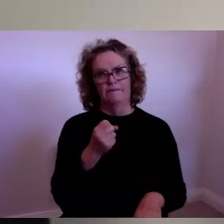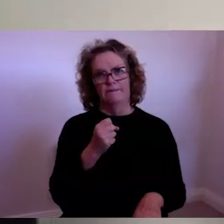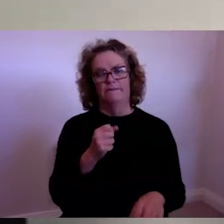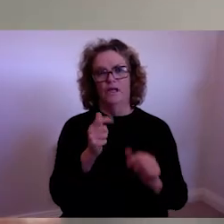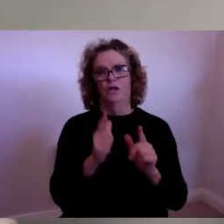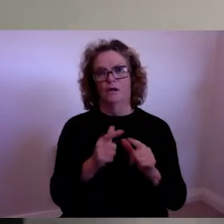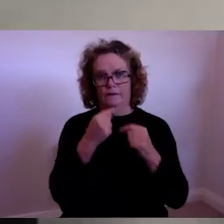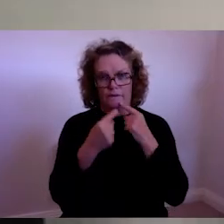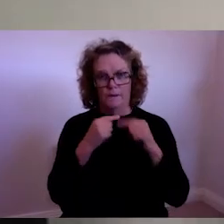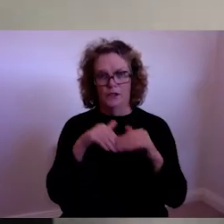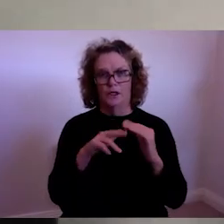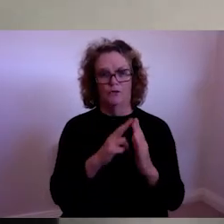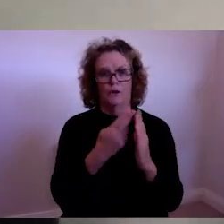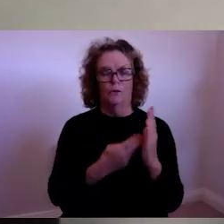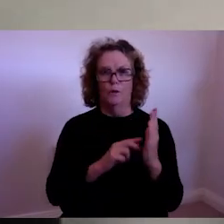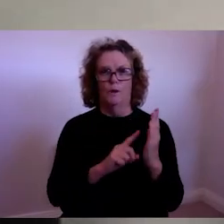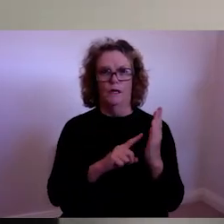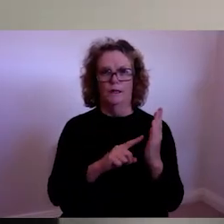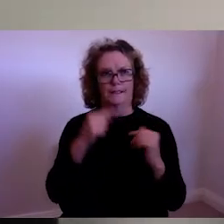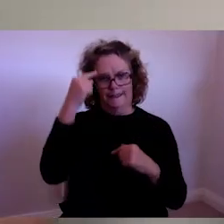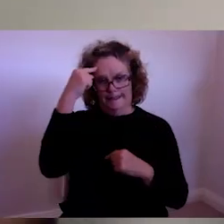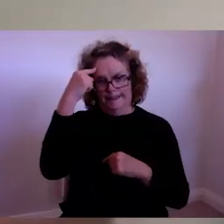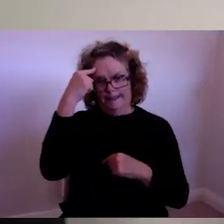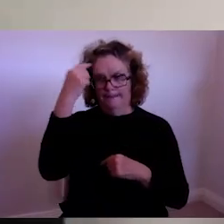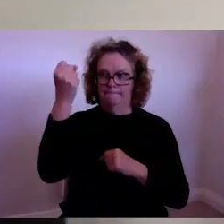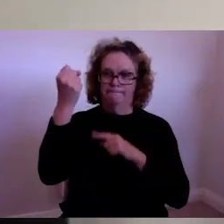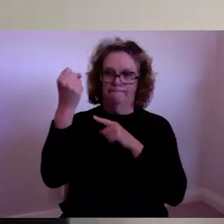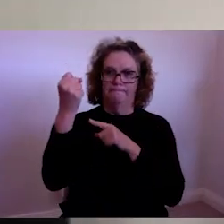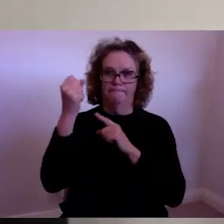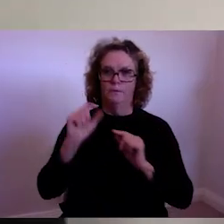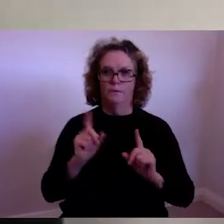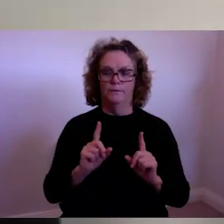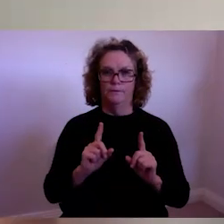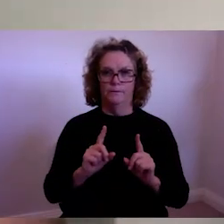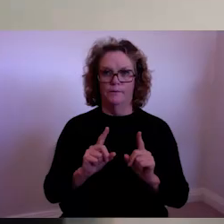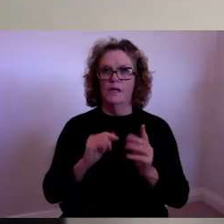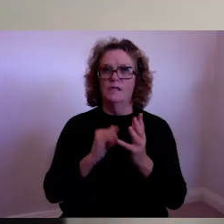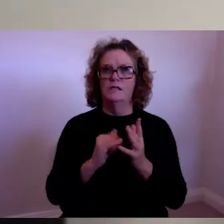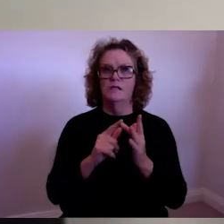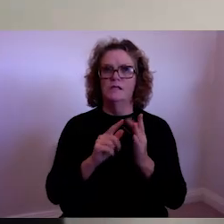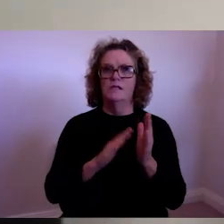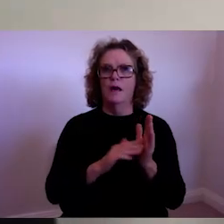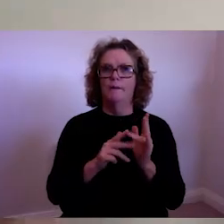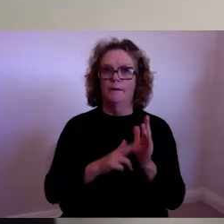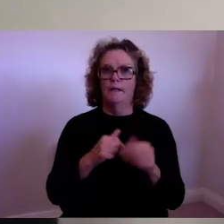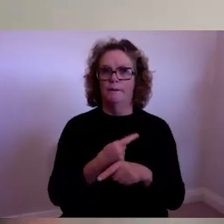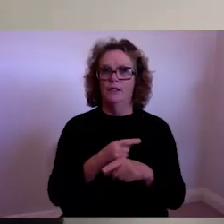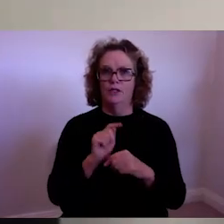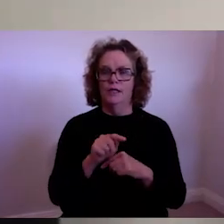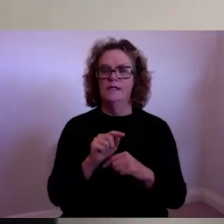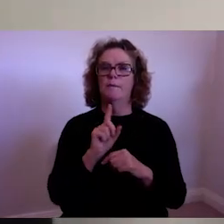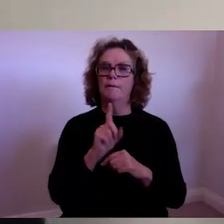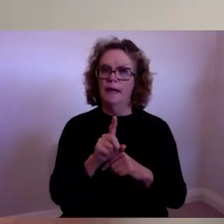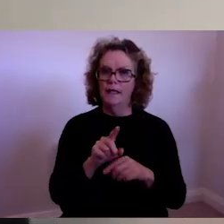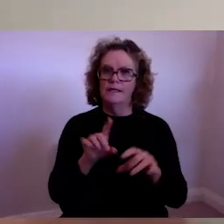The main takeaways are that, and Simon mentioned this, it's equity of care for each